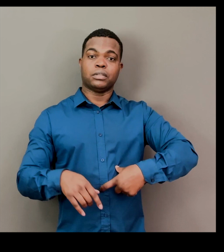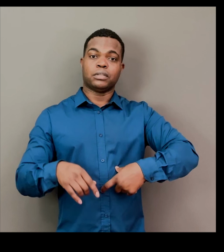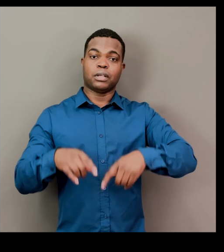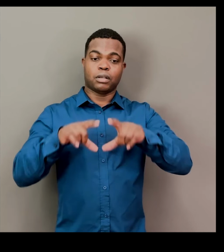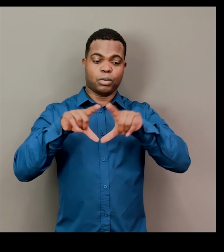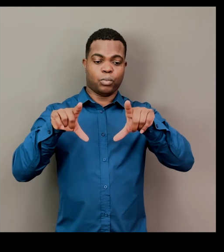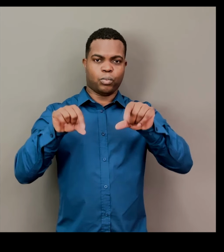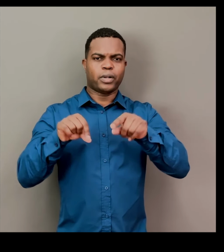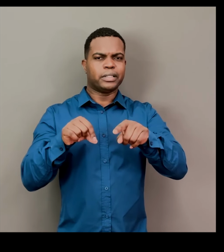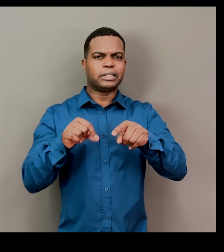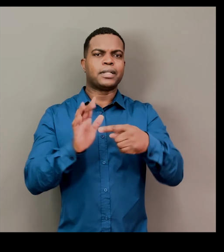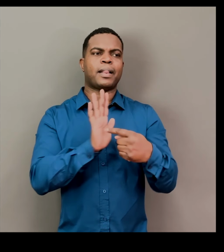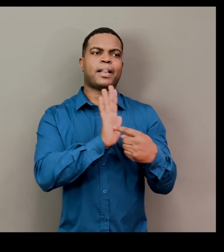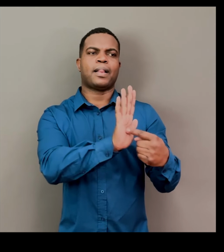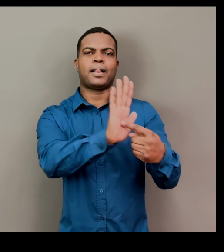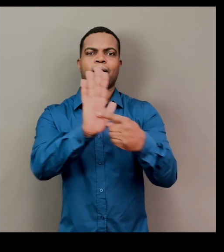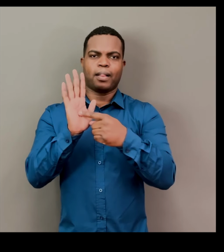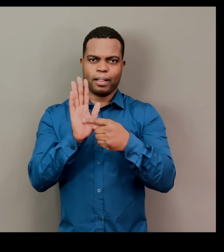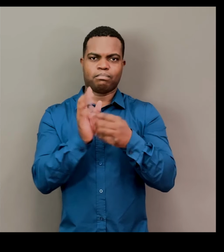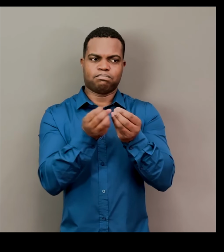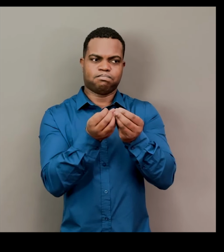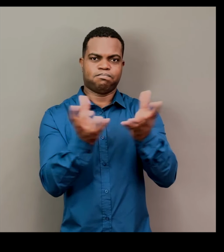prototype. Then